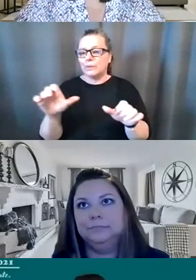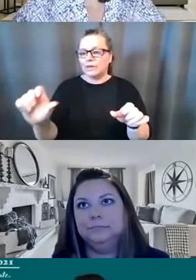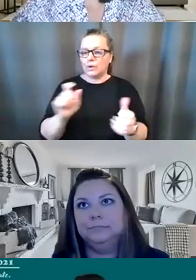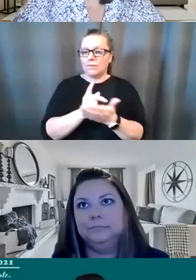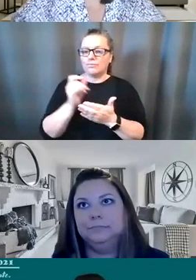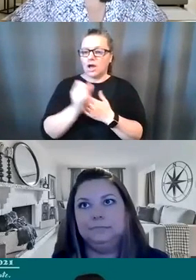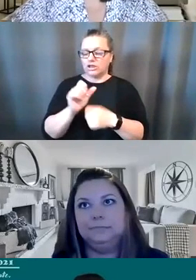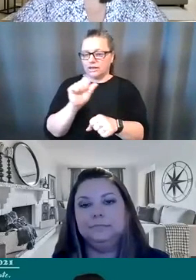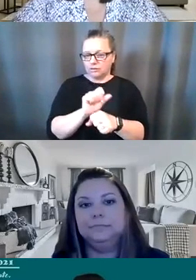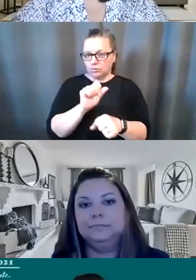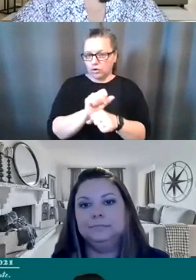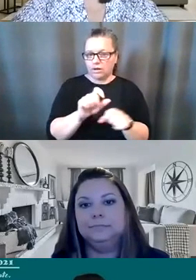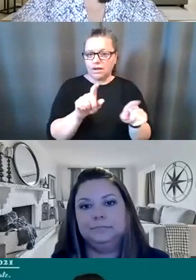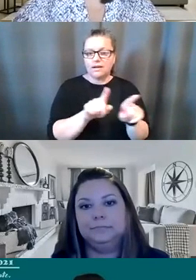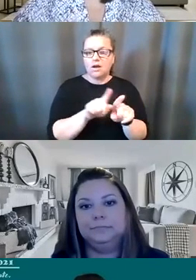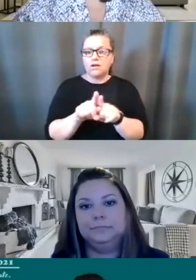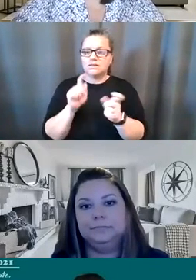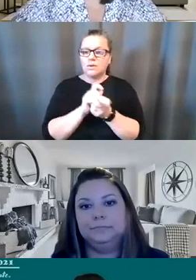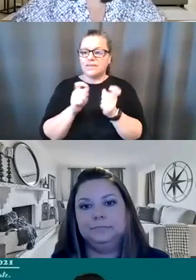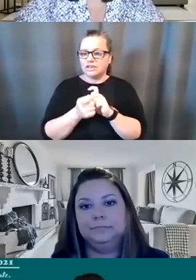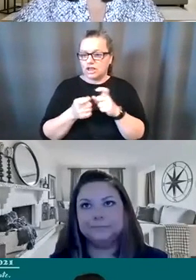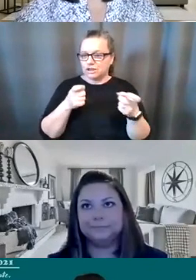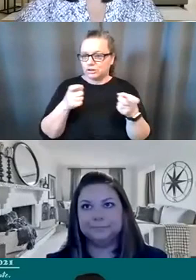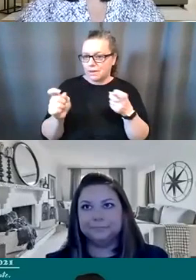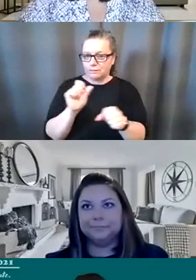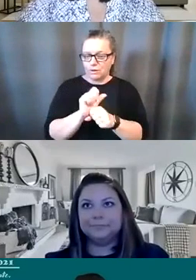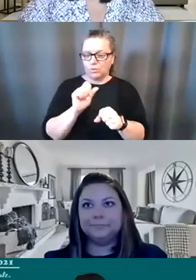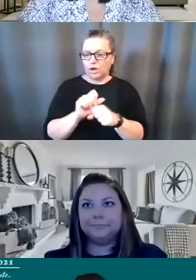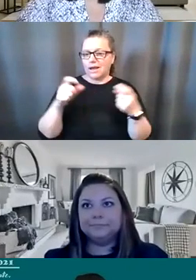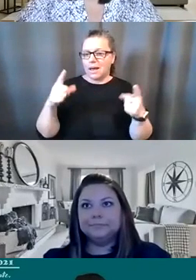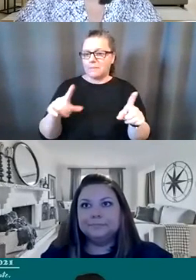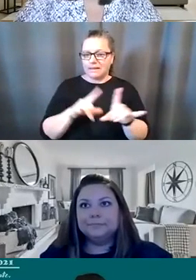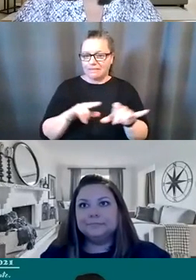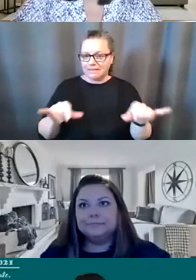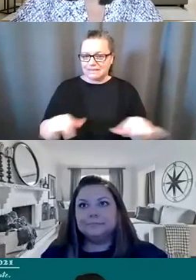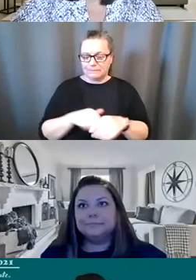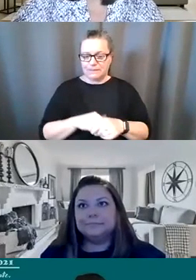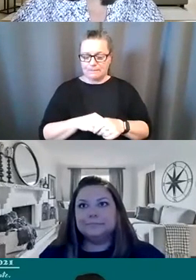work and also the change management work is kind of happening all at the same time.